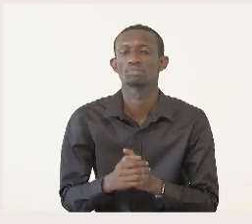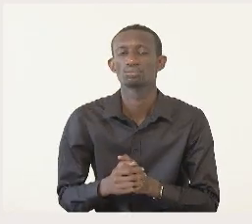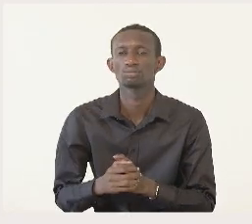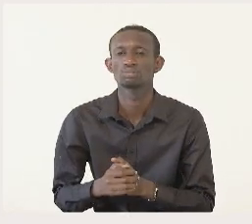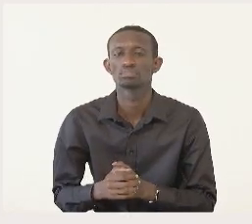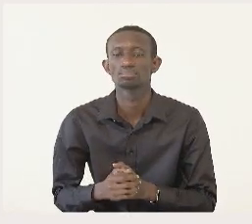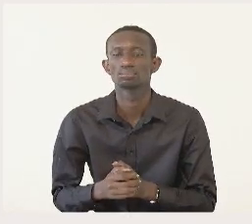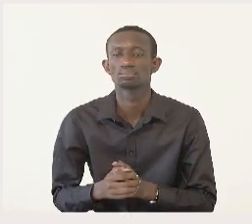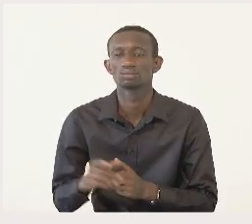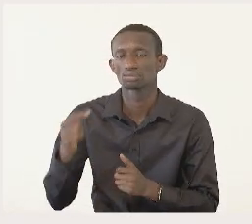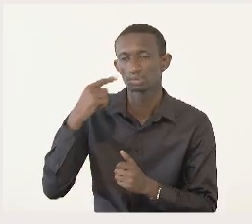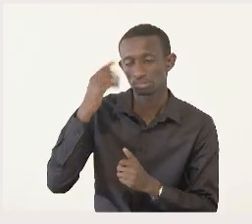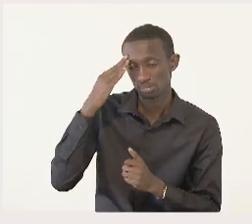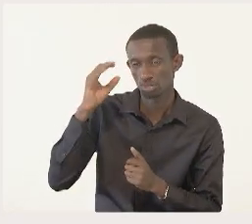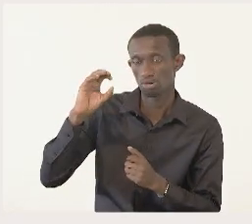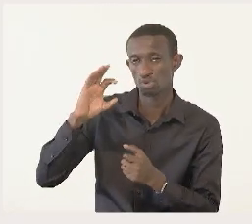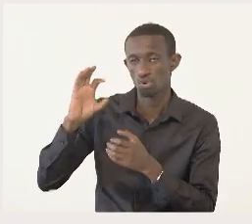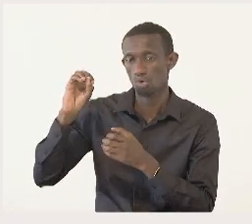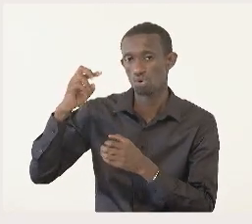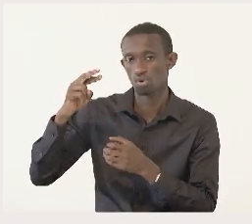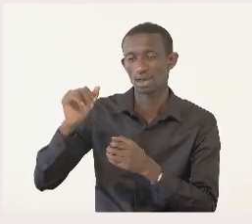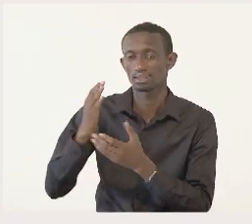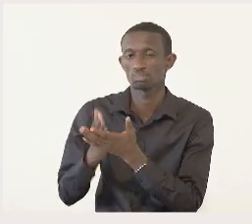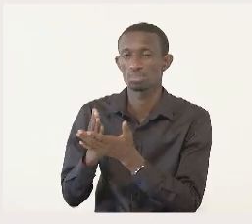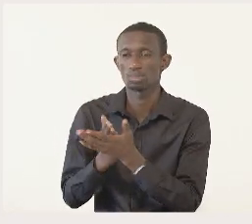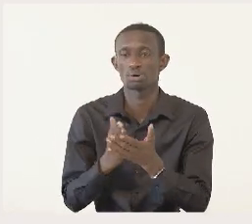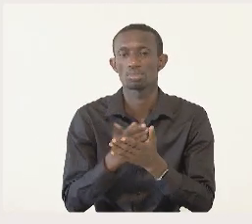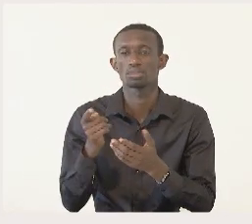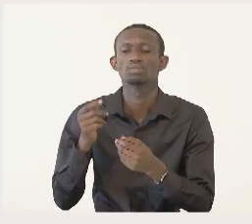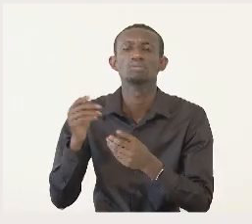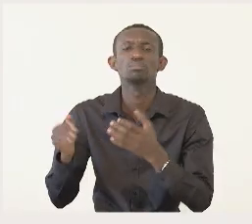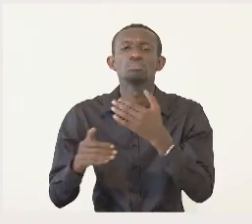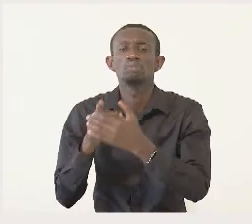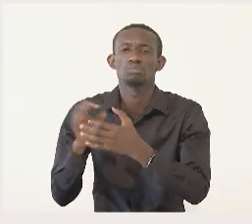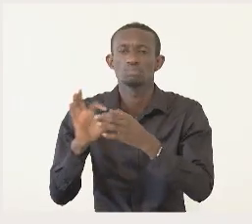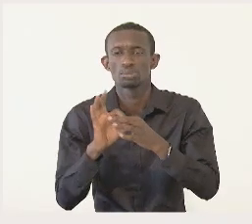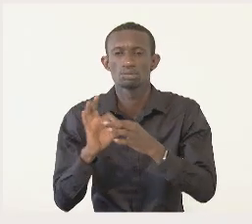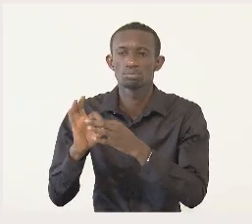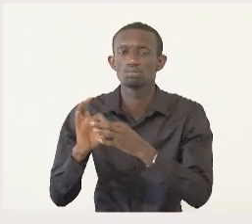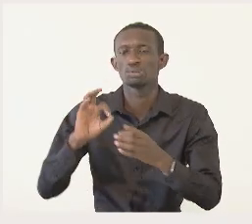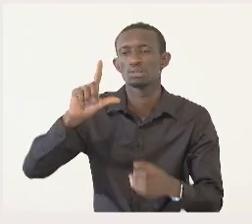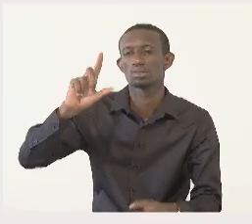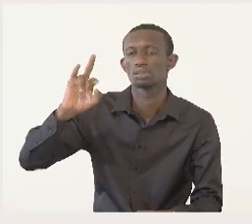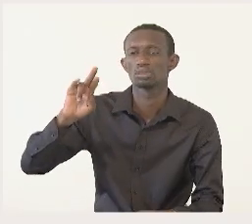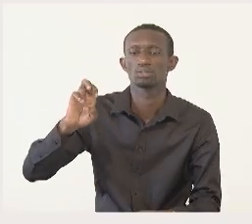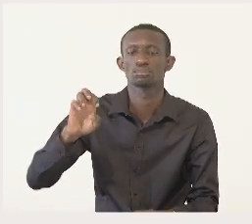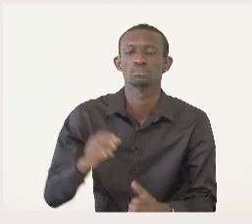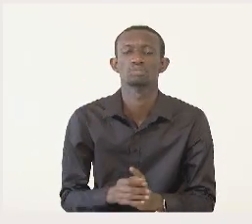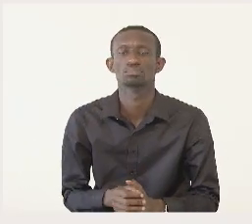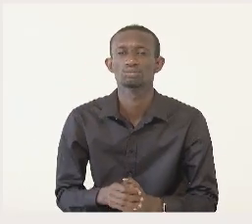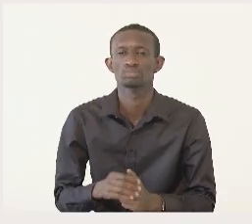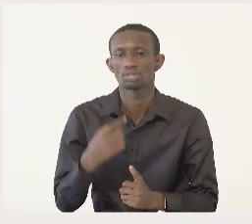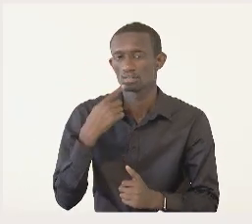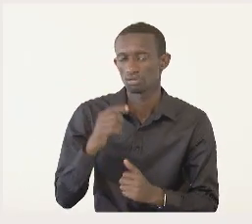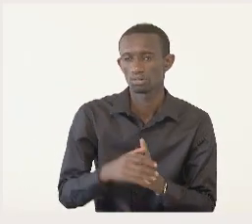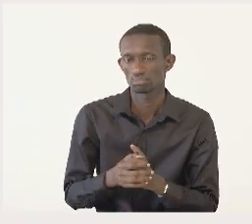organs that are normally associated with the organ which is called the liver. So let's talk about the